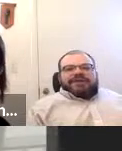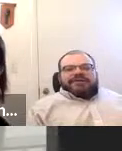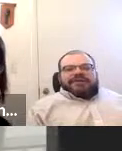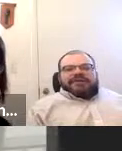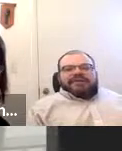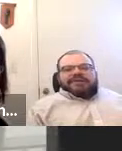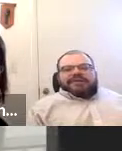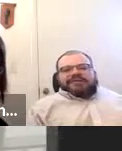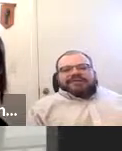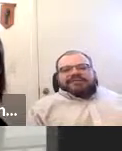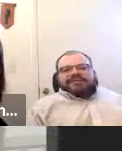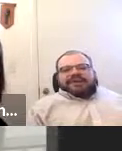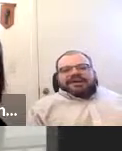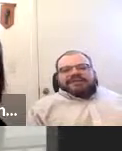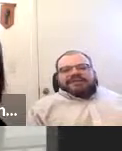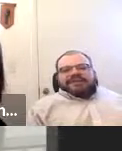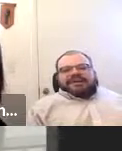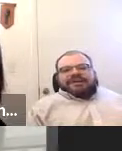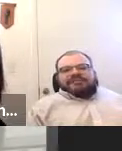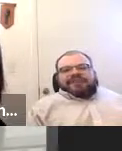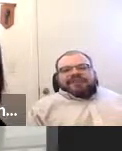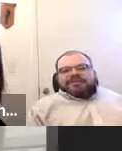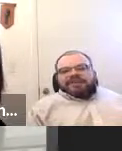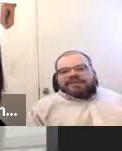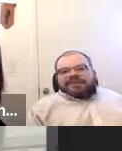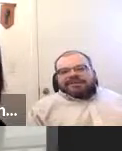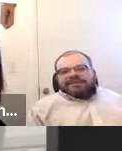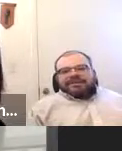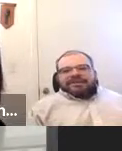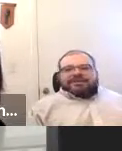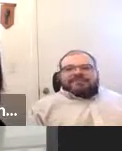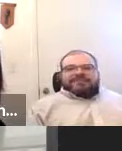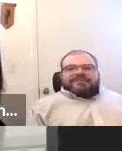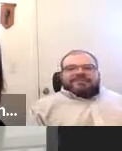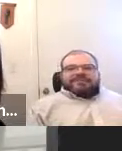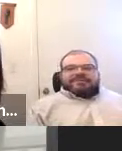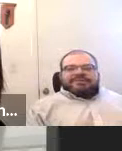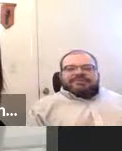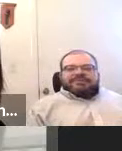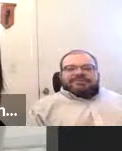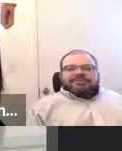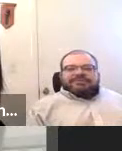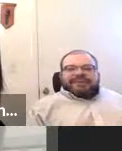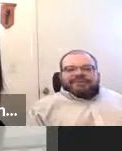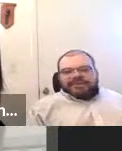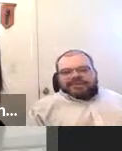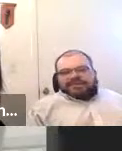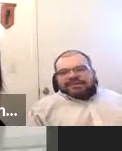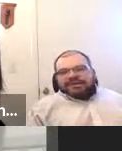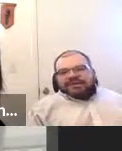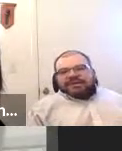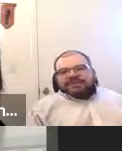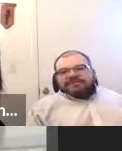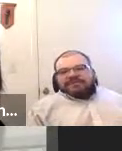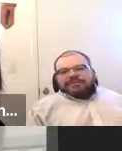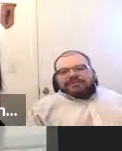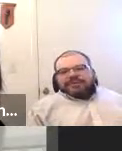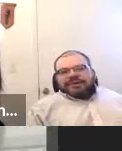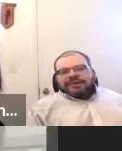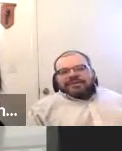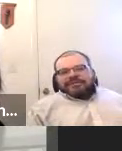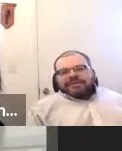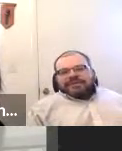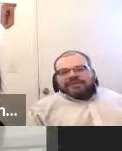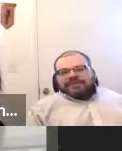to parenthood is SSI marriage penalties. This is where you lose benefits